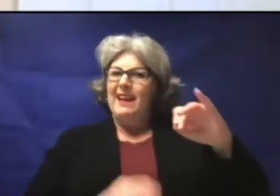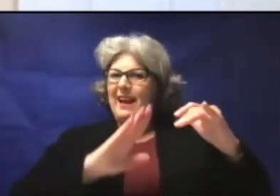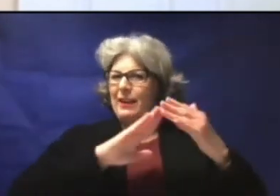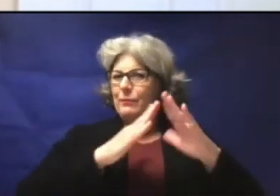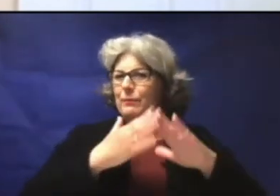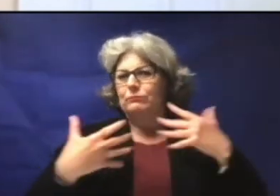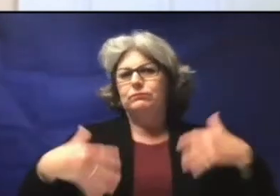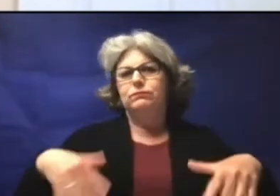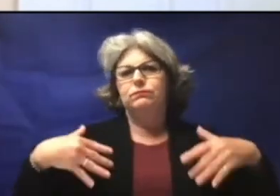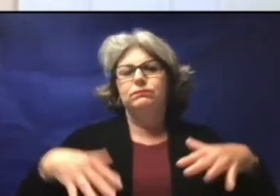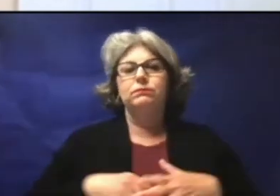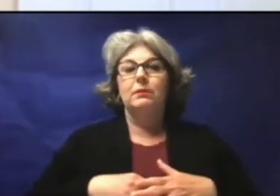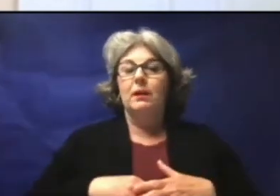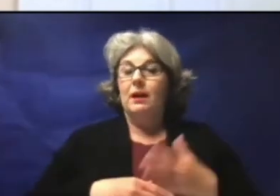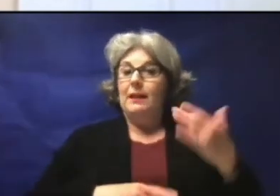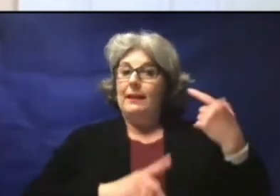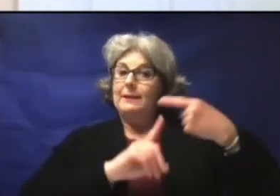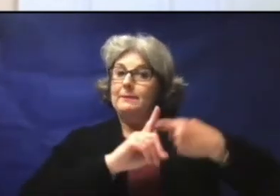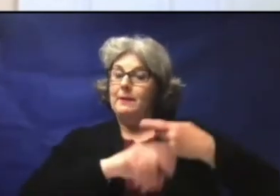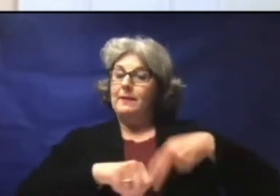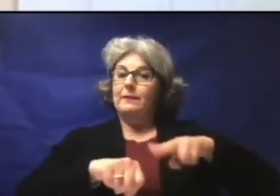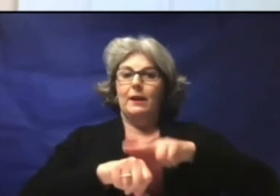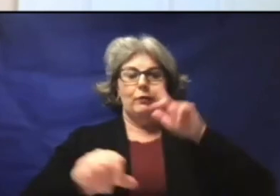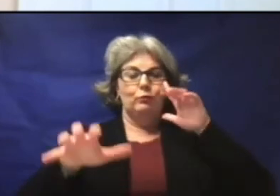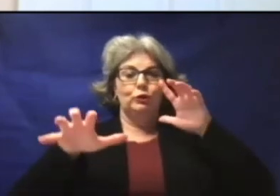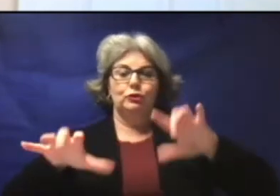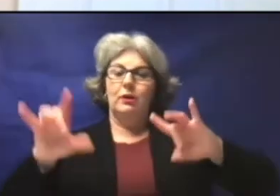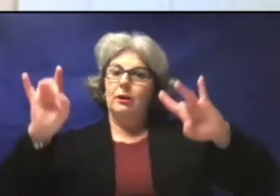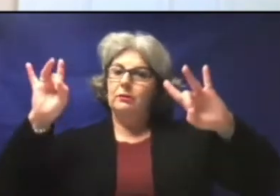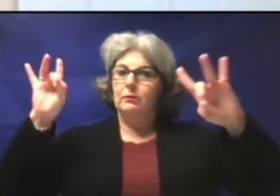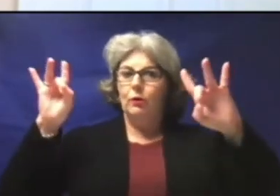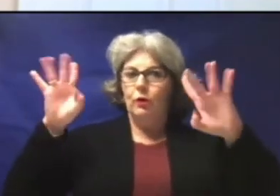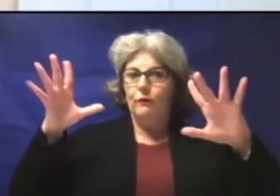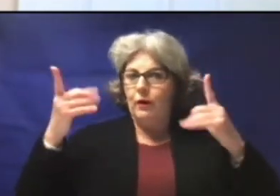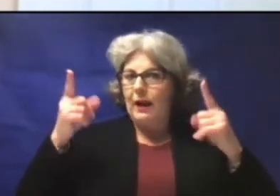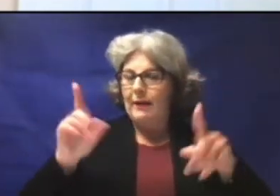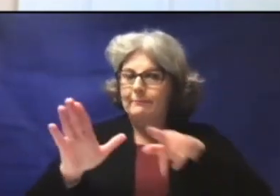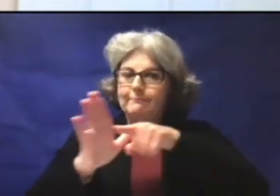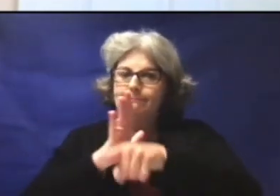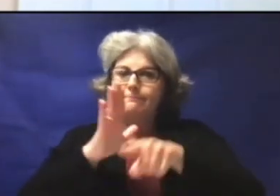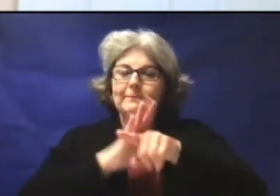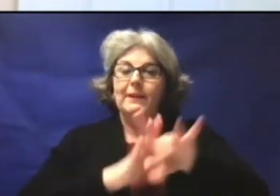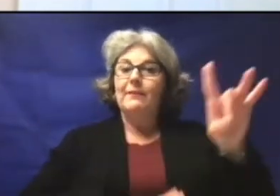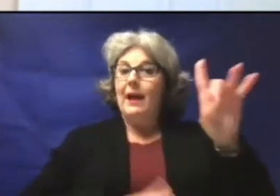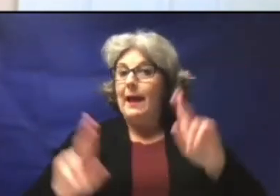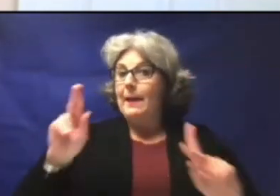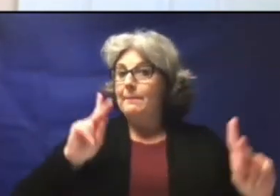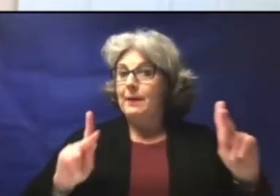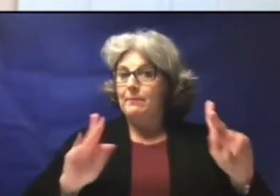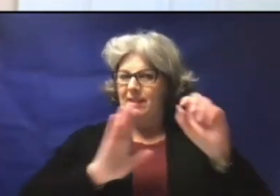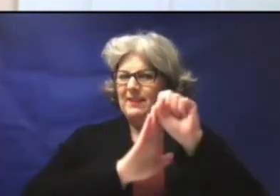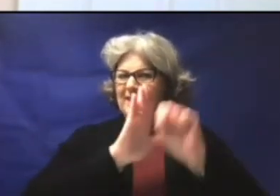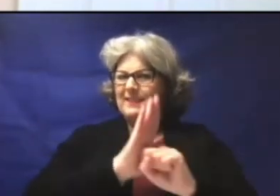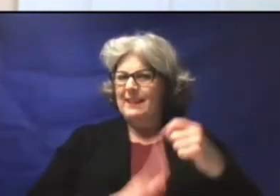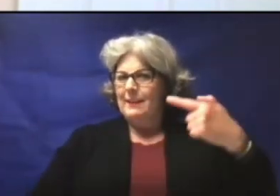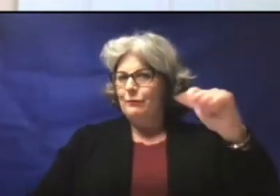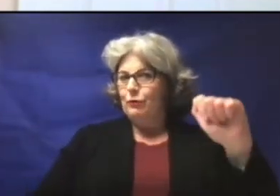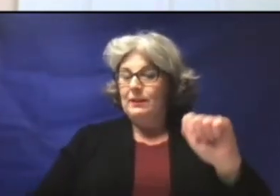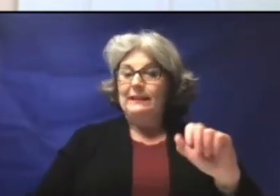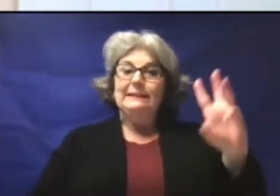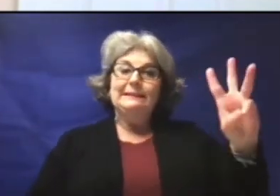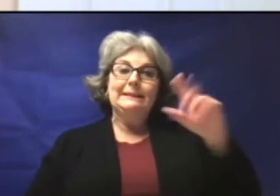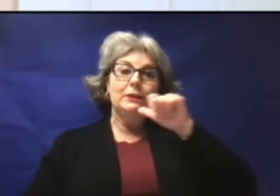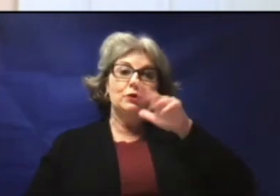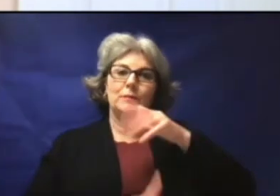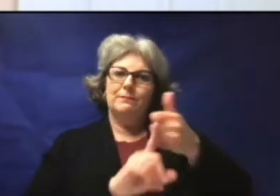community. Last month, our nation was shocked and horrified by the murder of 8 people in Georgia, including 6 Asian